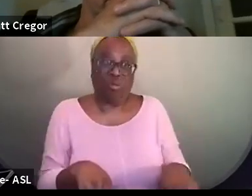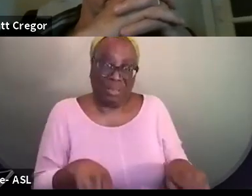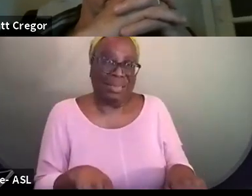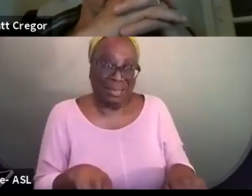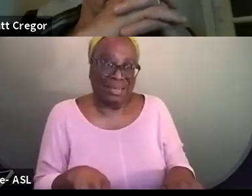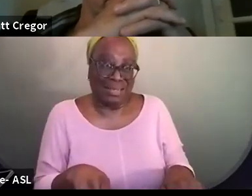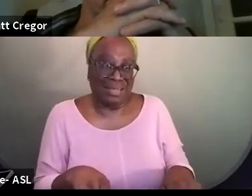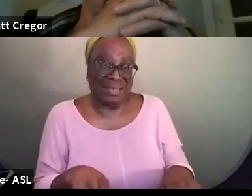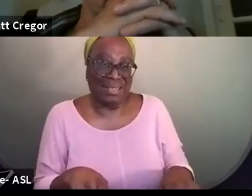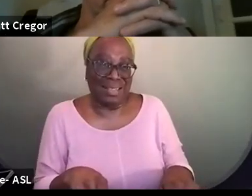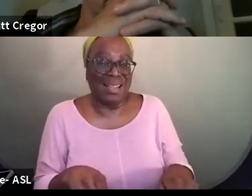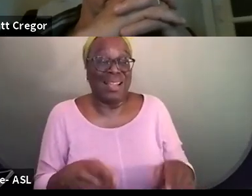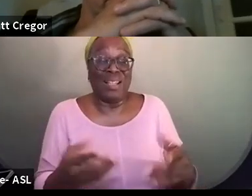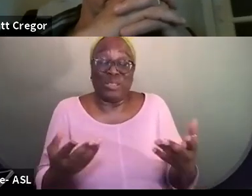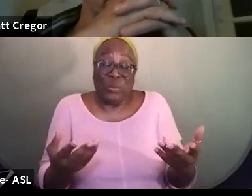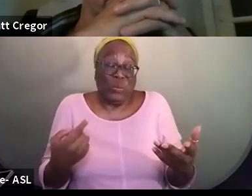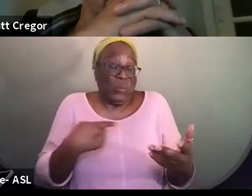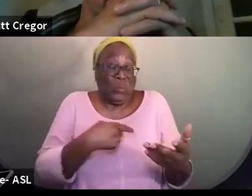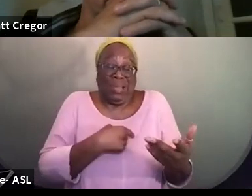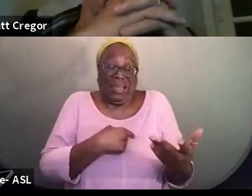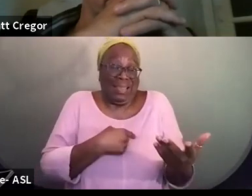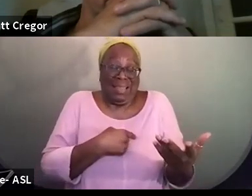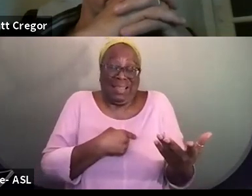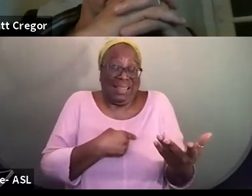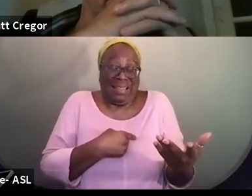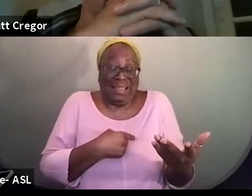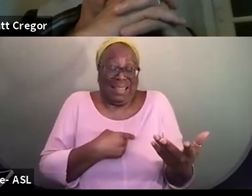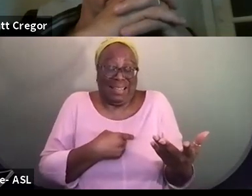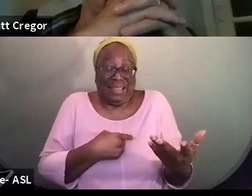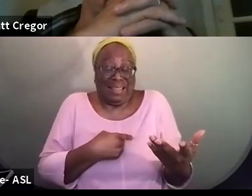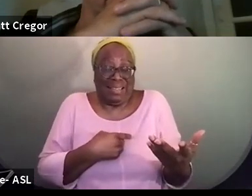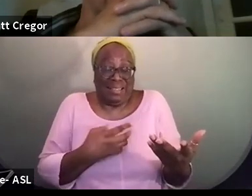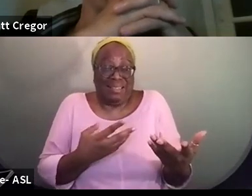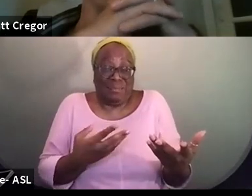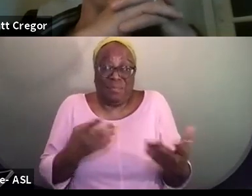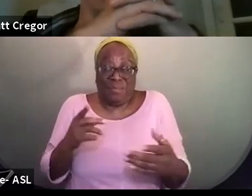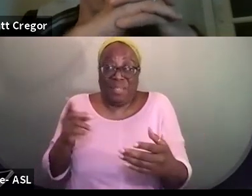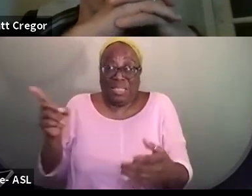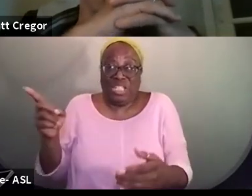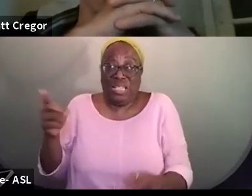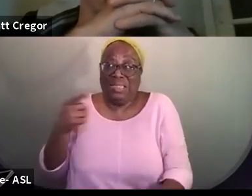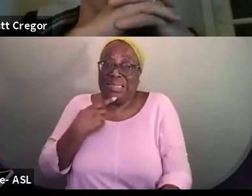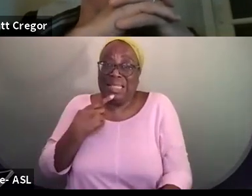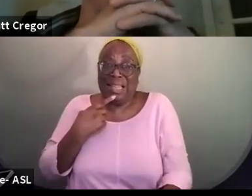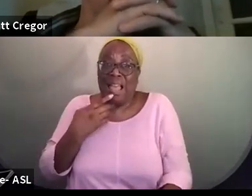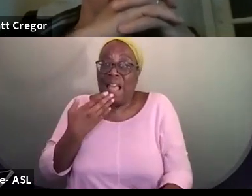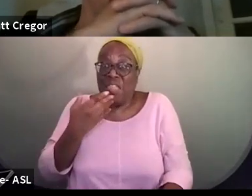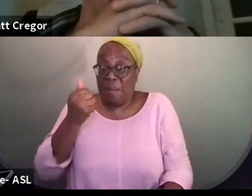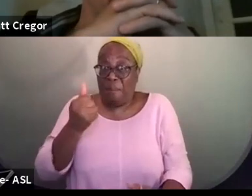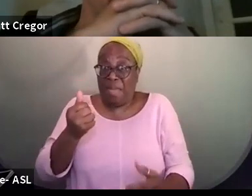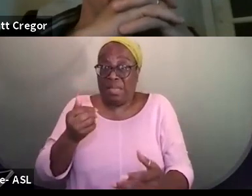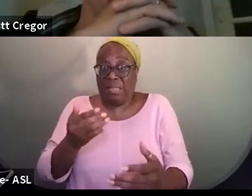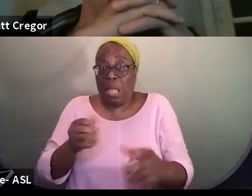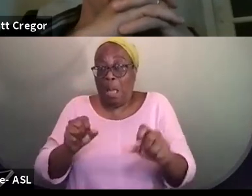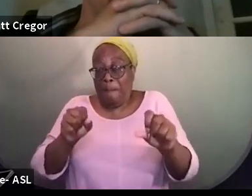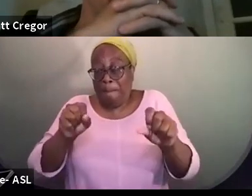So we're in the same place. You know, we answered authority. But one thing she did say is that the best possible world,